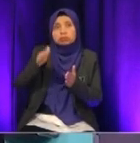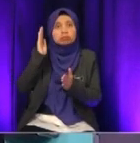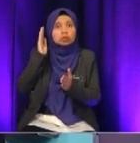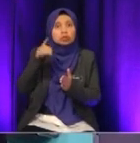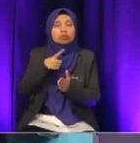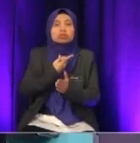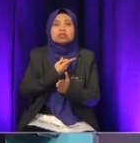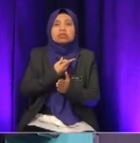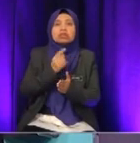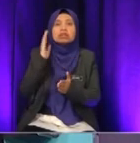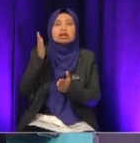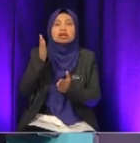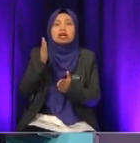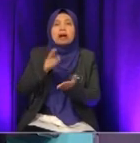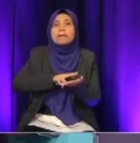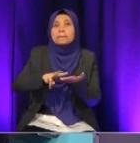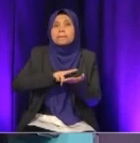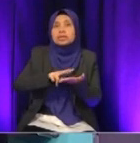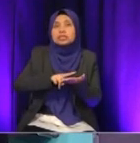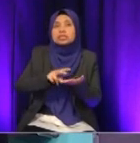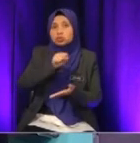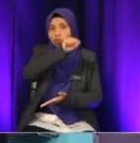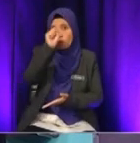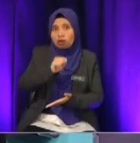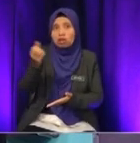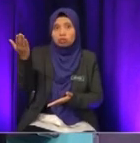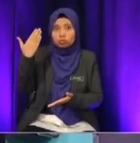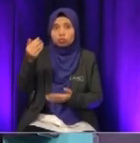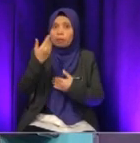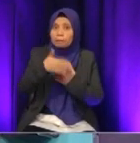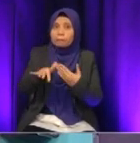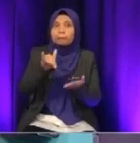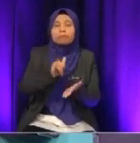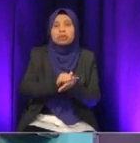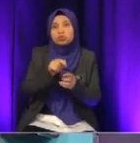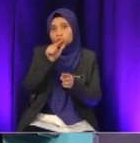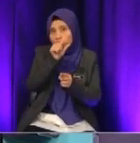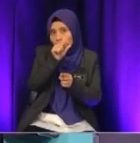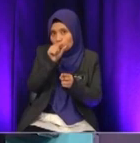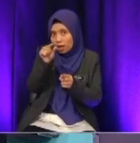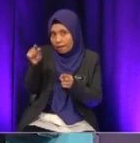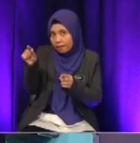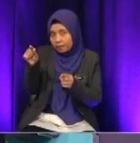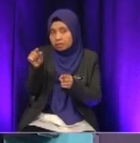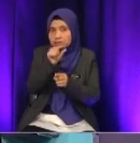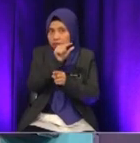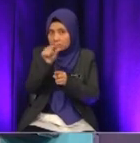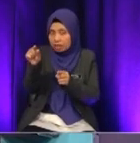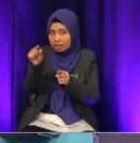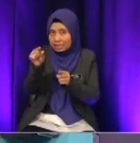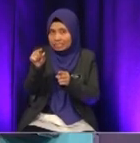need to read the question firsthand. All right. And then underline the glaring words or maybe highlight the